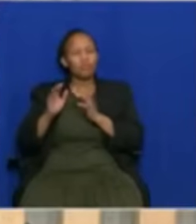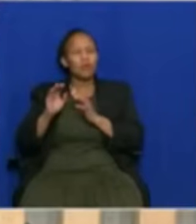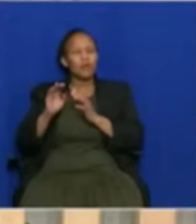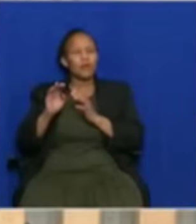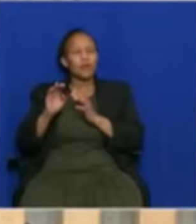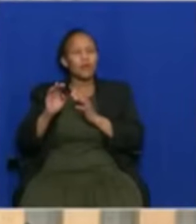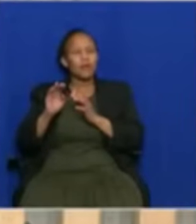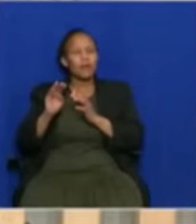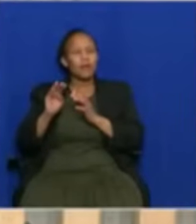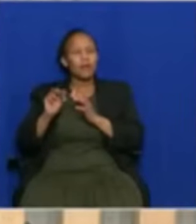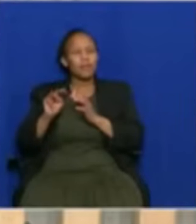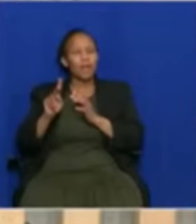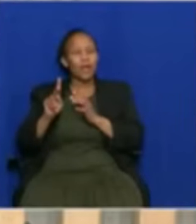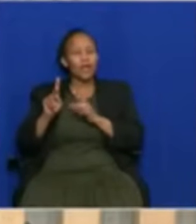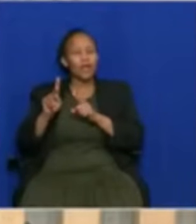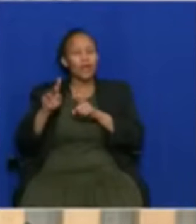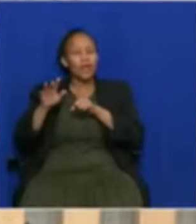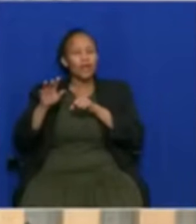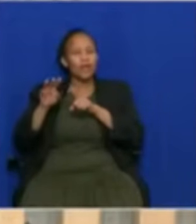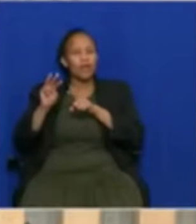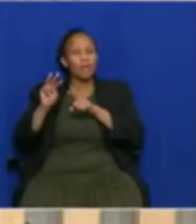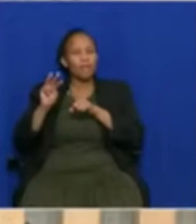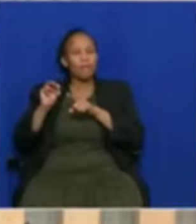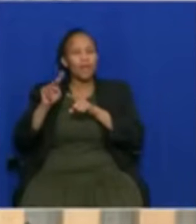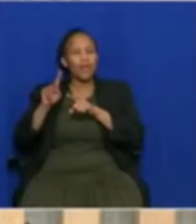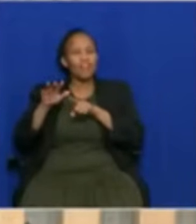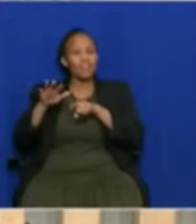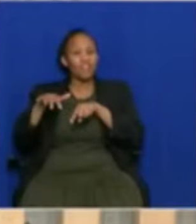Annexure MK15.